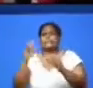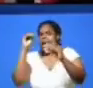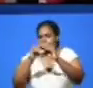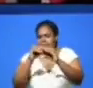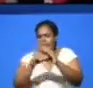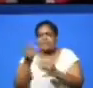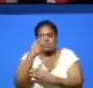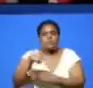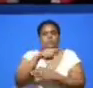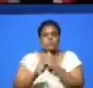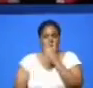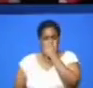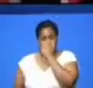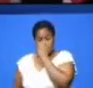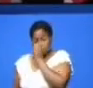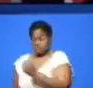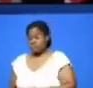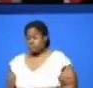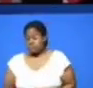But